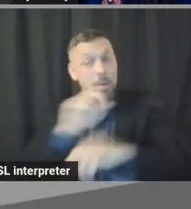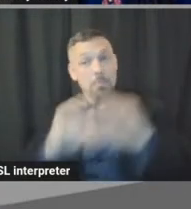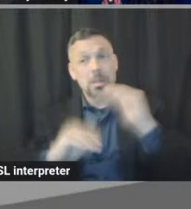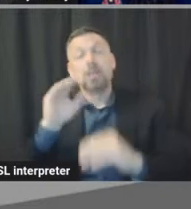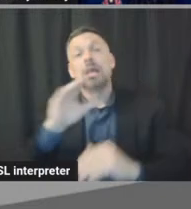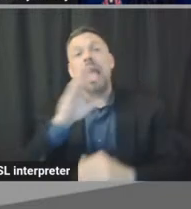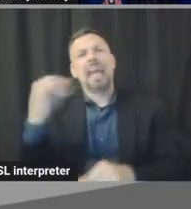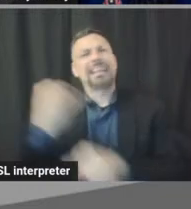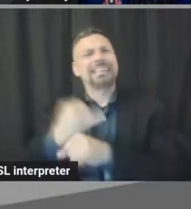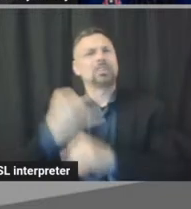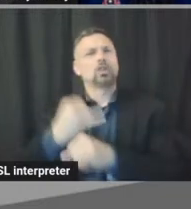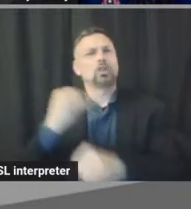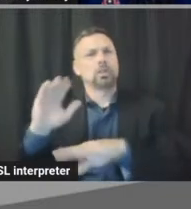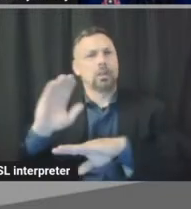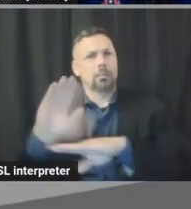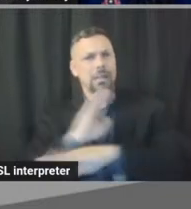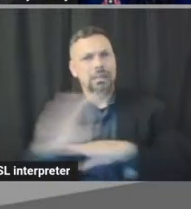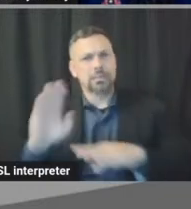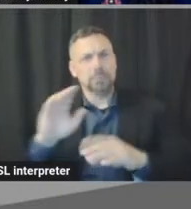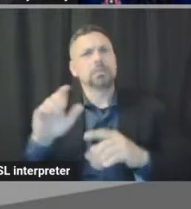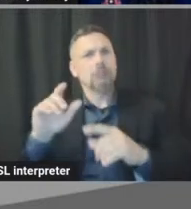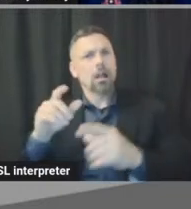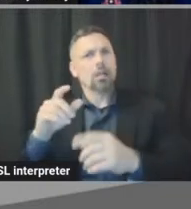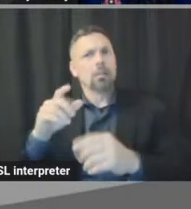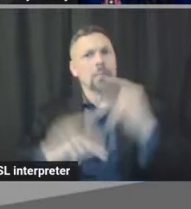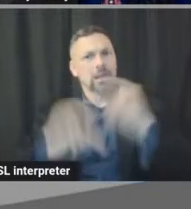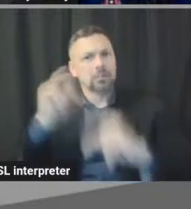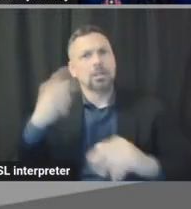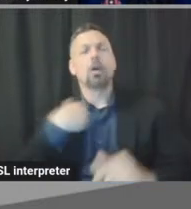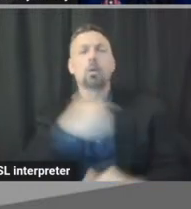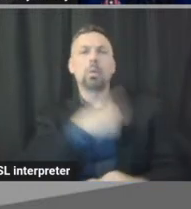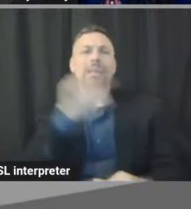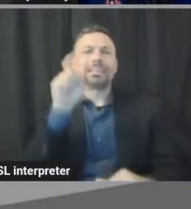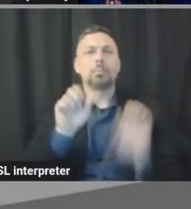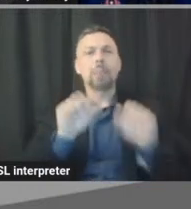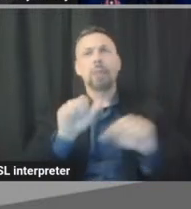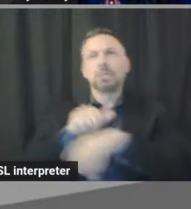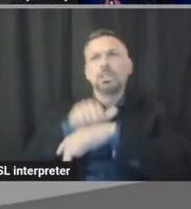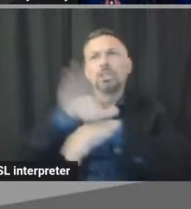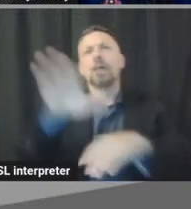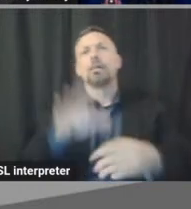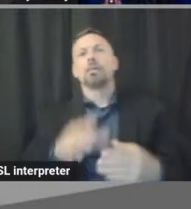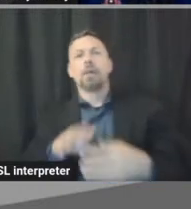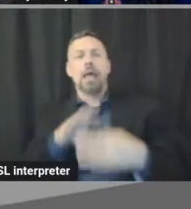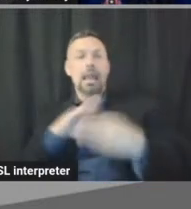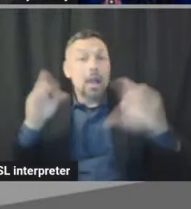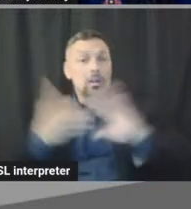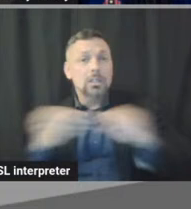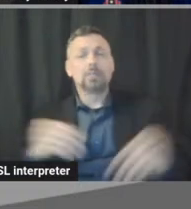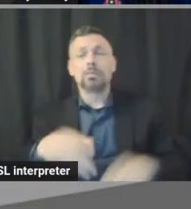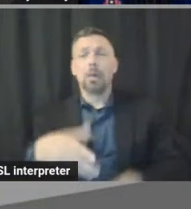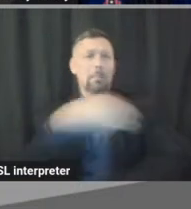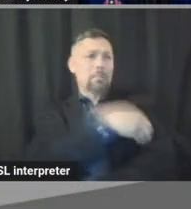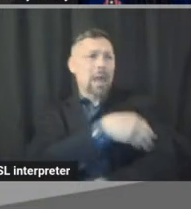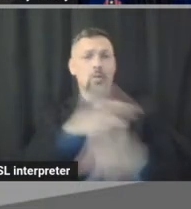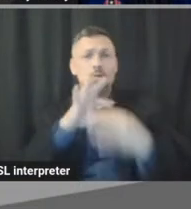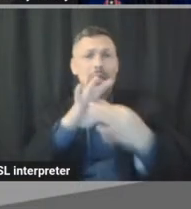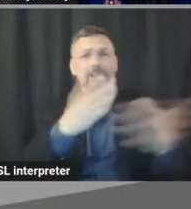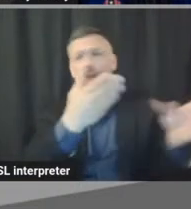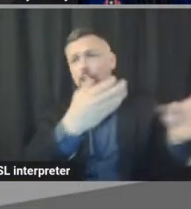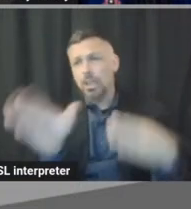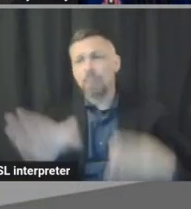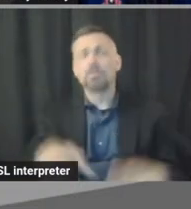full spectrum of tactics and actions that allow us to shift narratives, shift power relations, and people's belief about